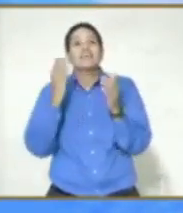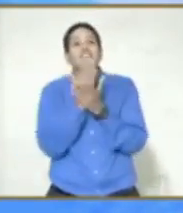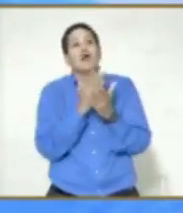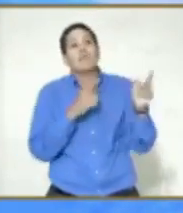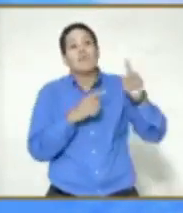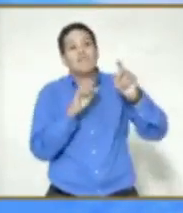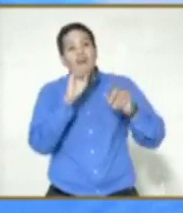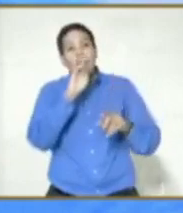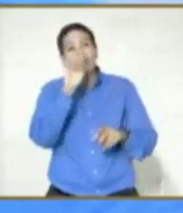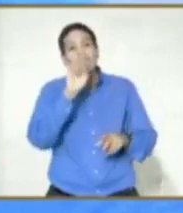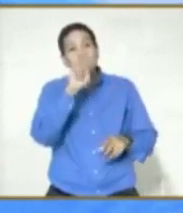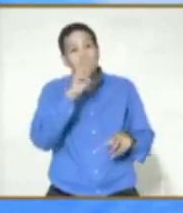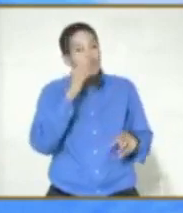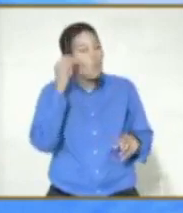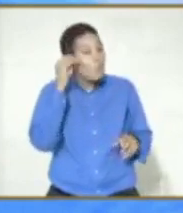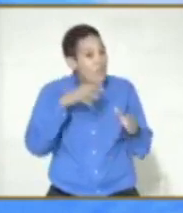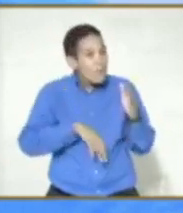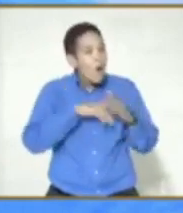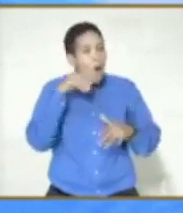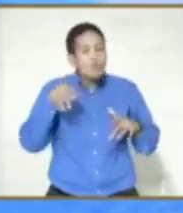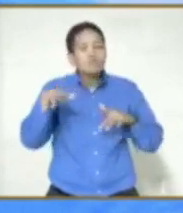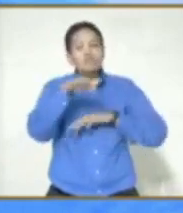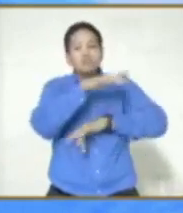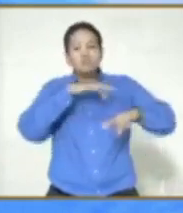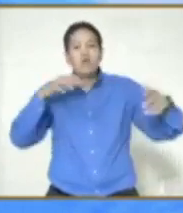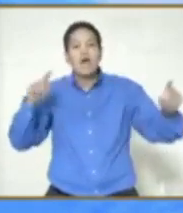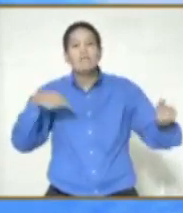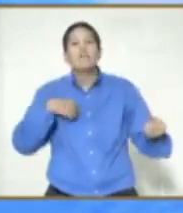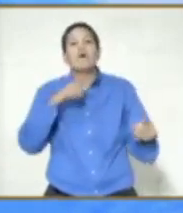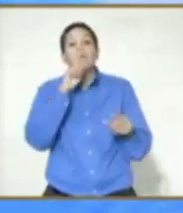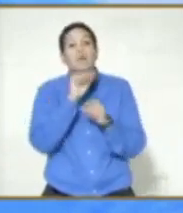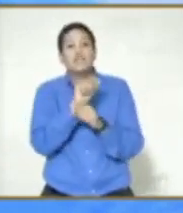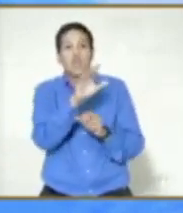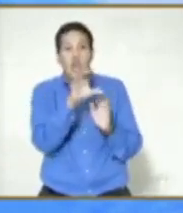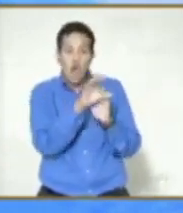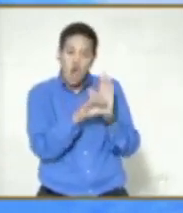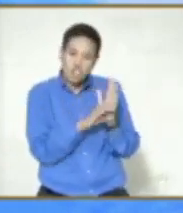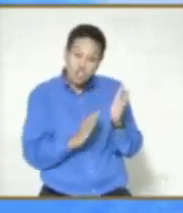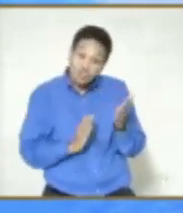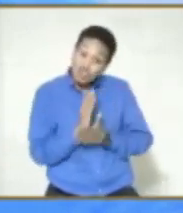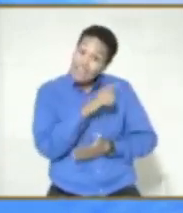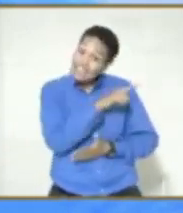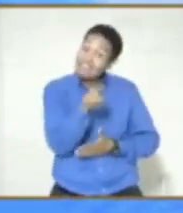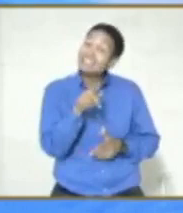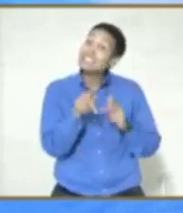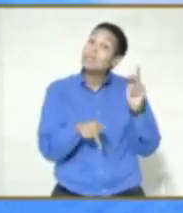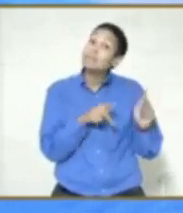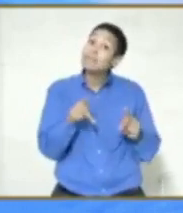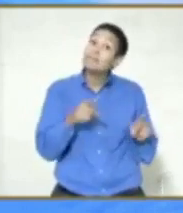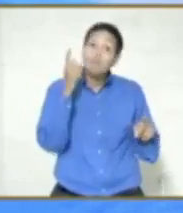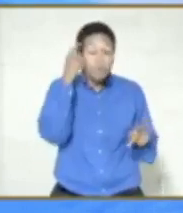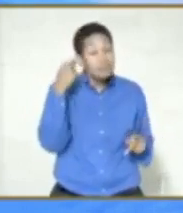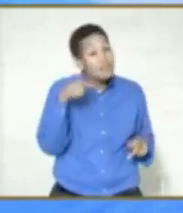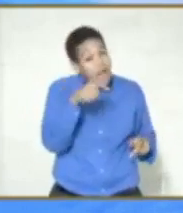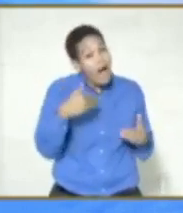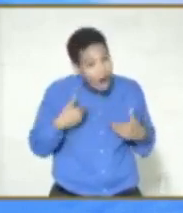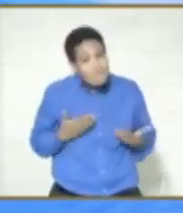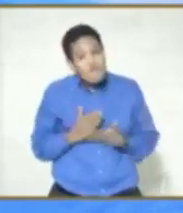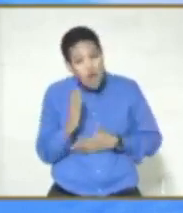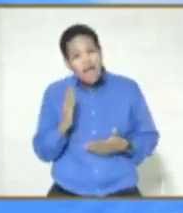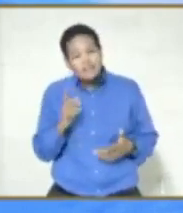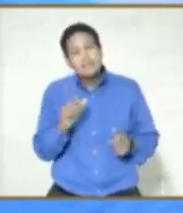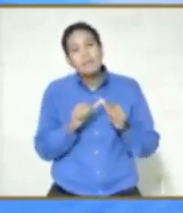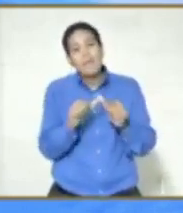home from going out. And so we have done that to make sure that the constitutional rights of these persons, for they do have rights, that they are